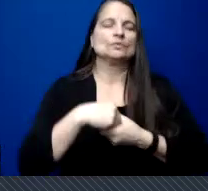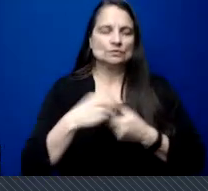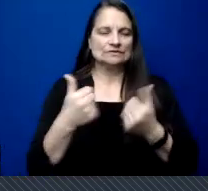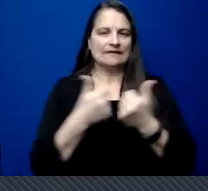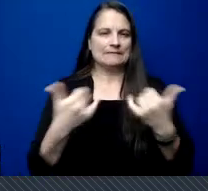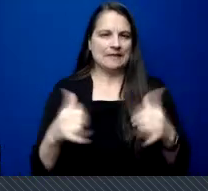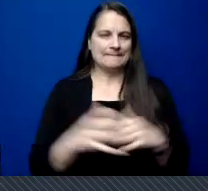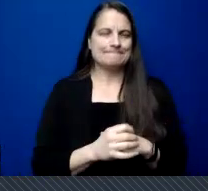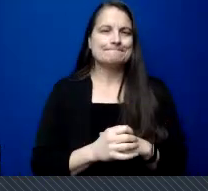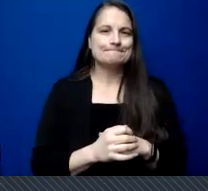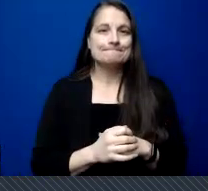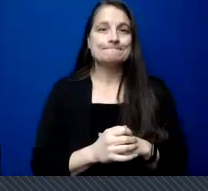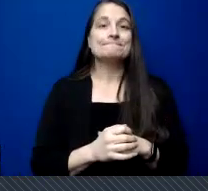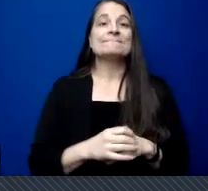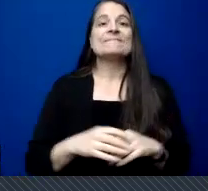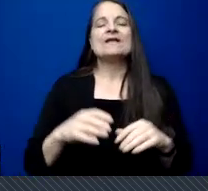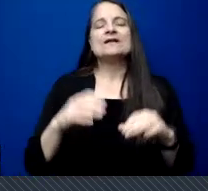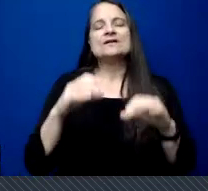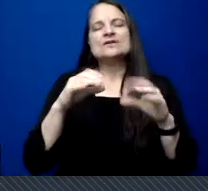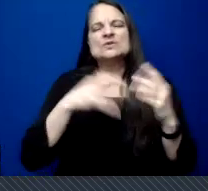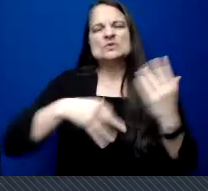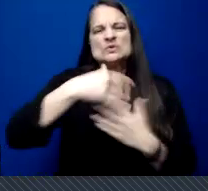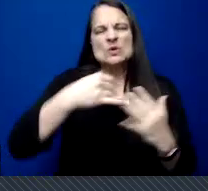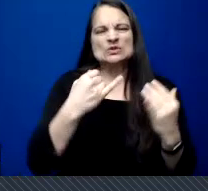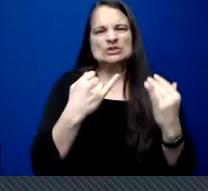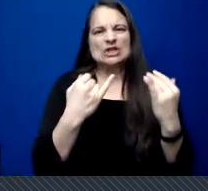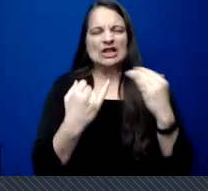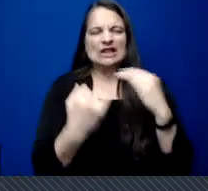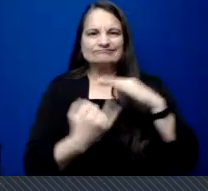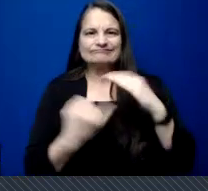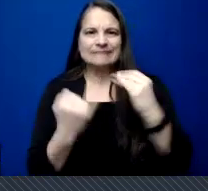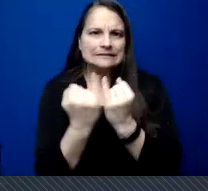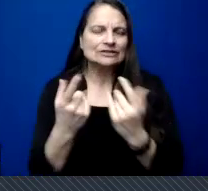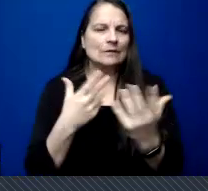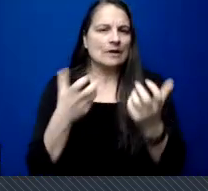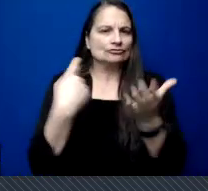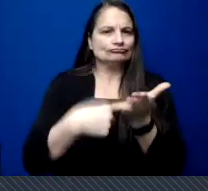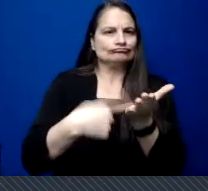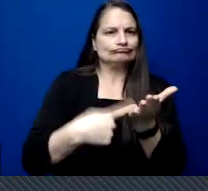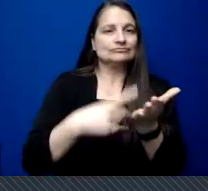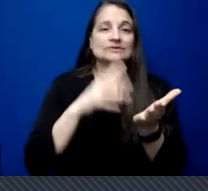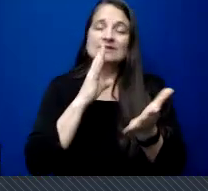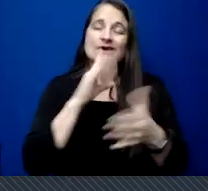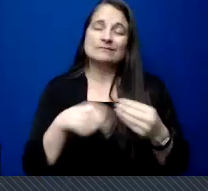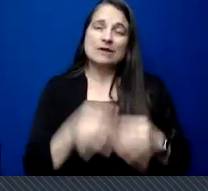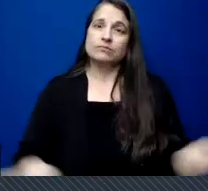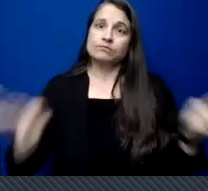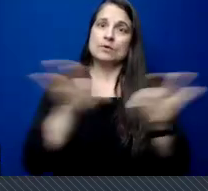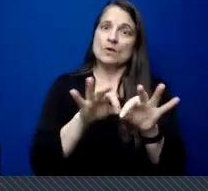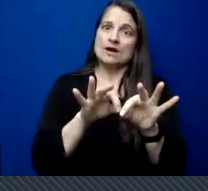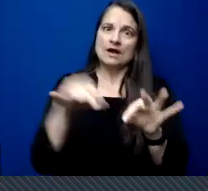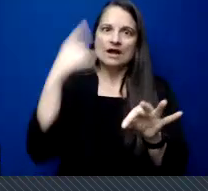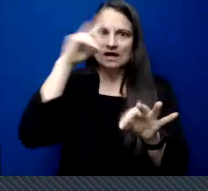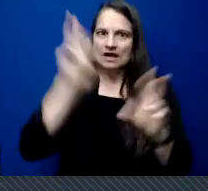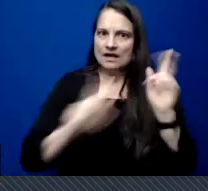And I wanted to touch on social isolation a little bit, talk about how important it is to people's